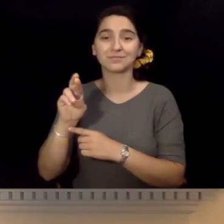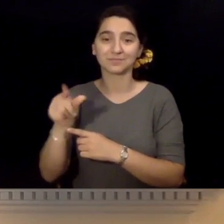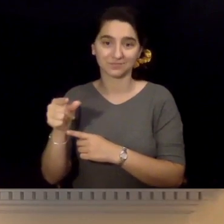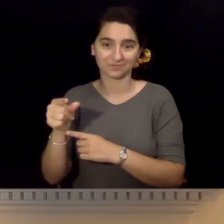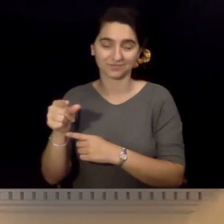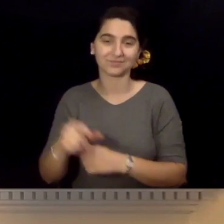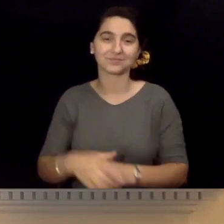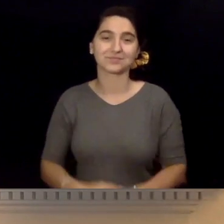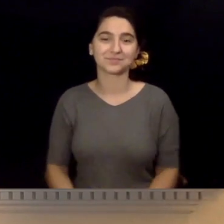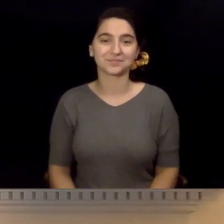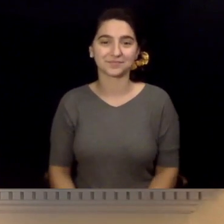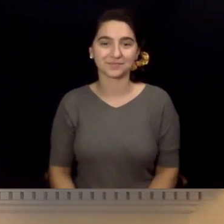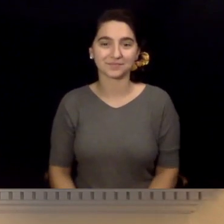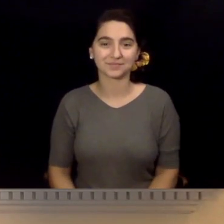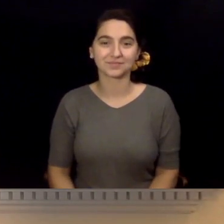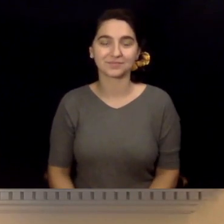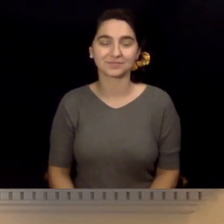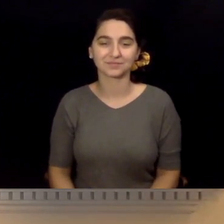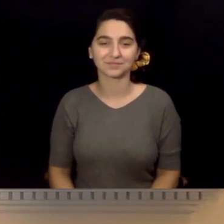www.fbcia.org.